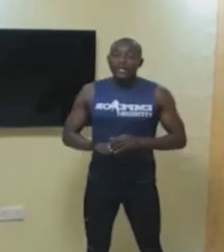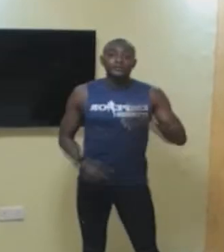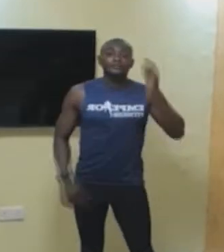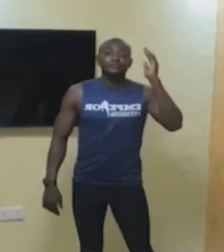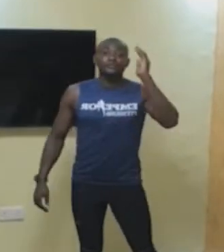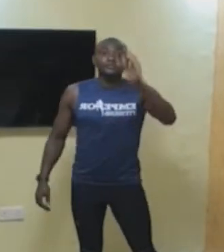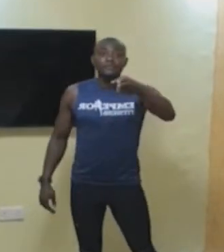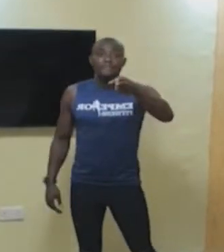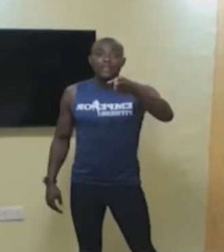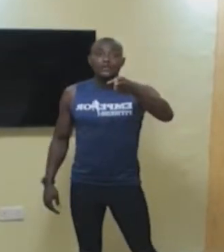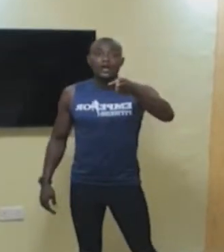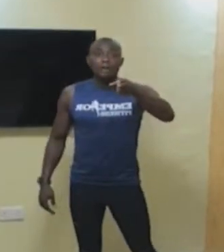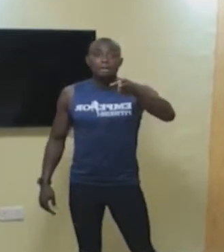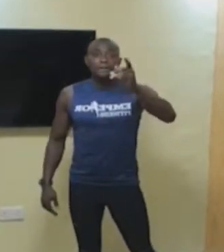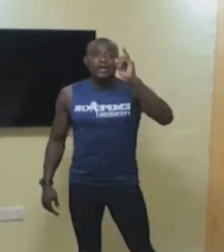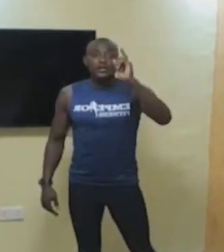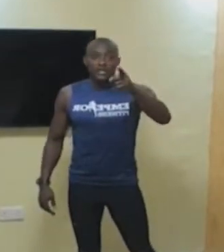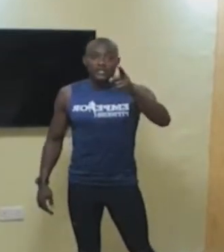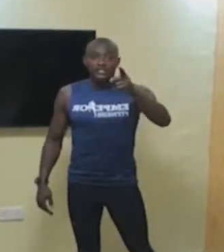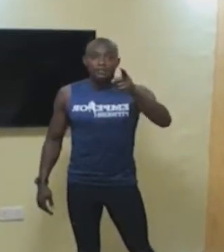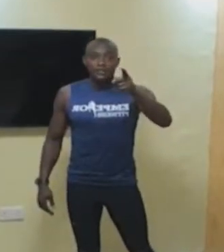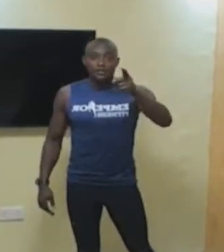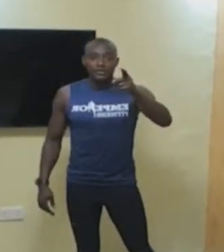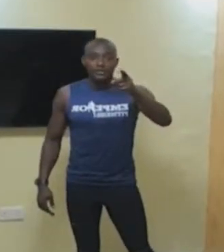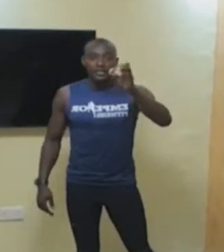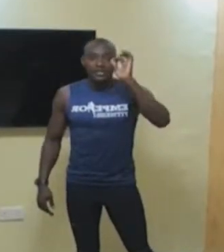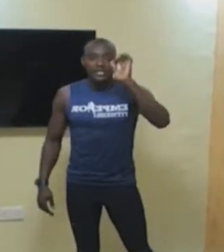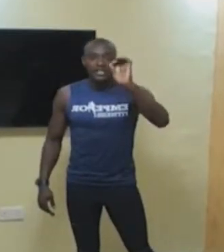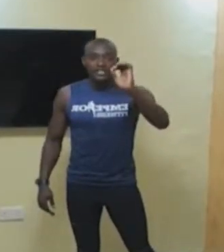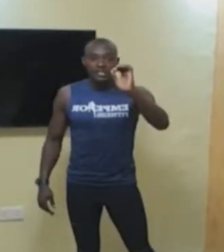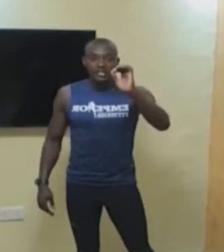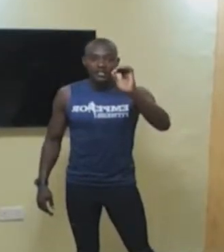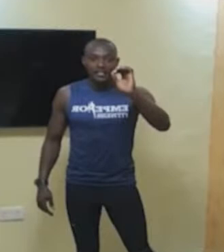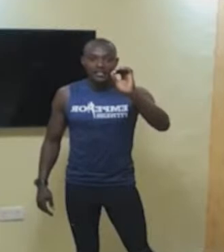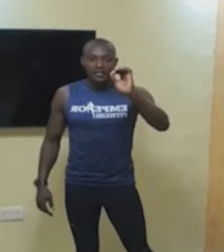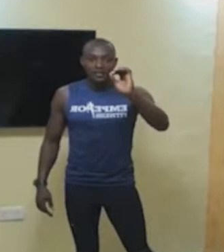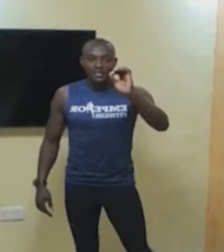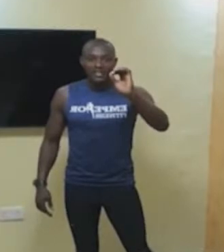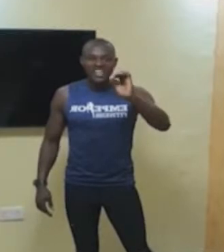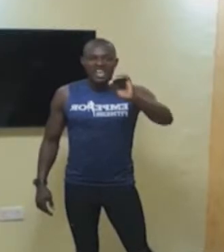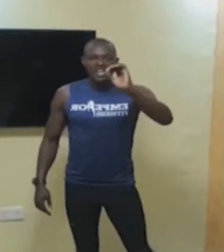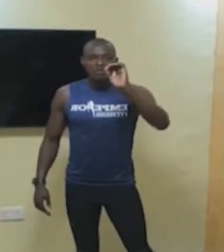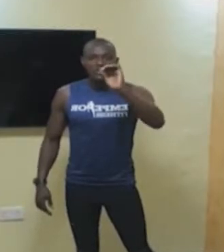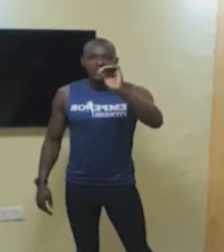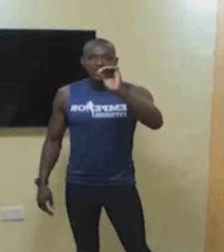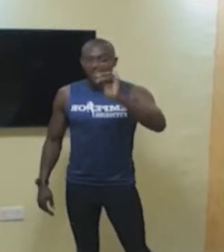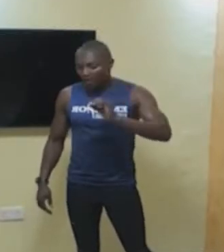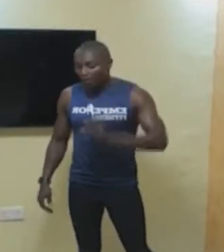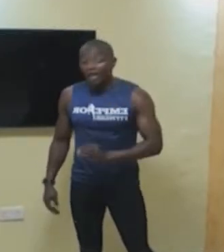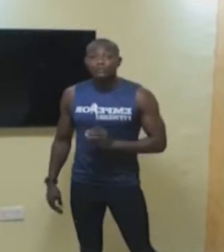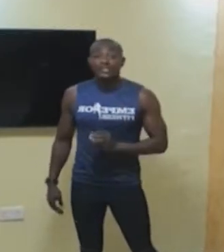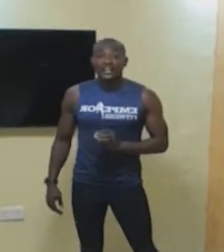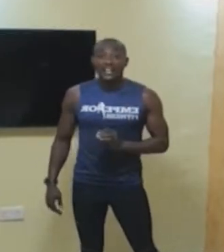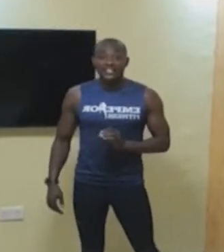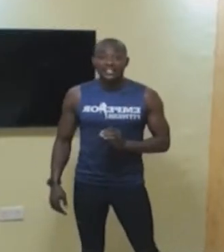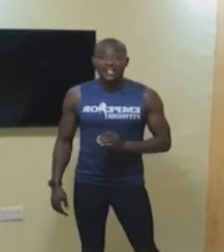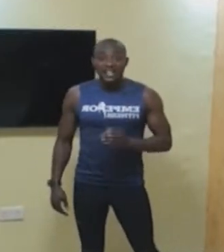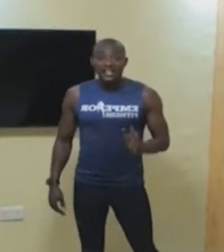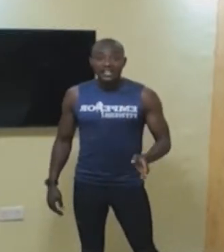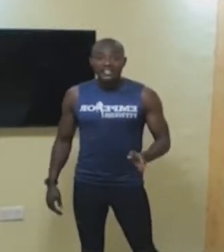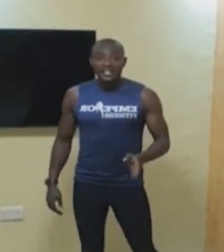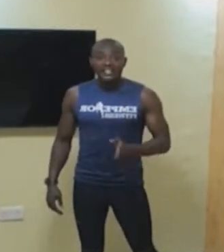Good. So now, another jumping squats. Ishirini. Okay? Immediately we come to the